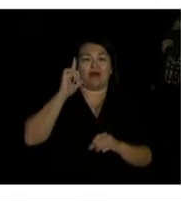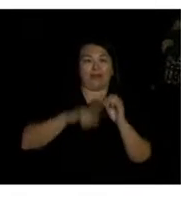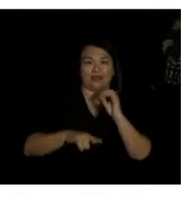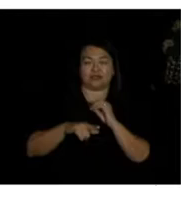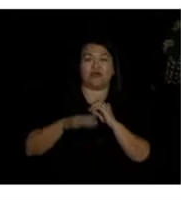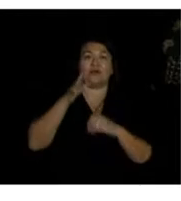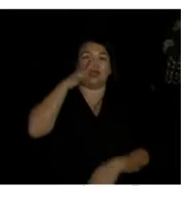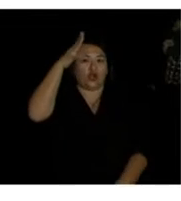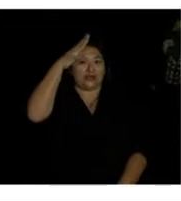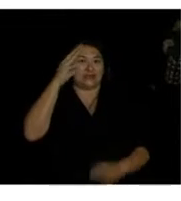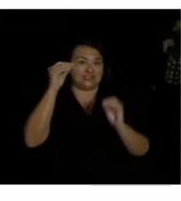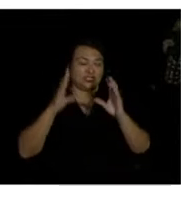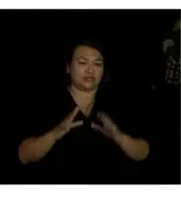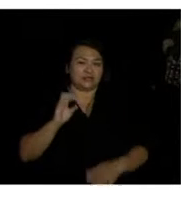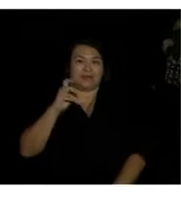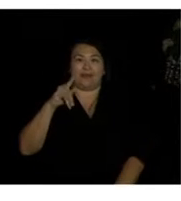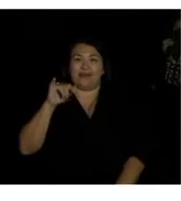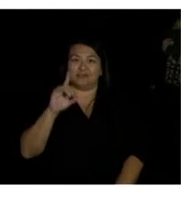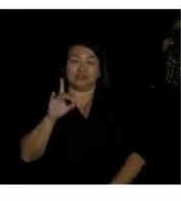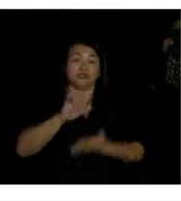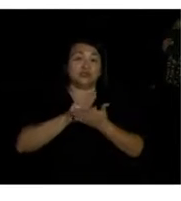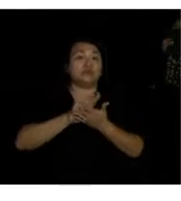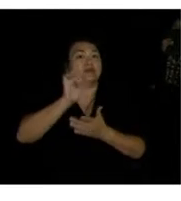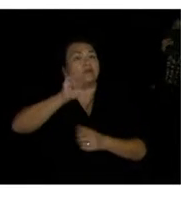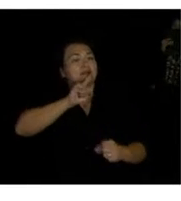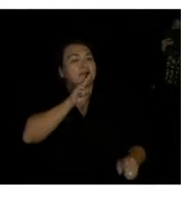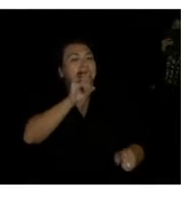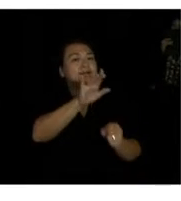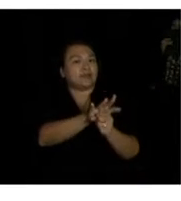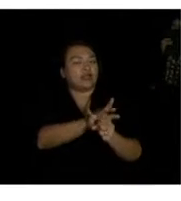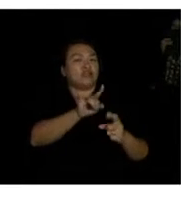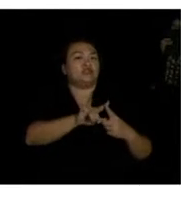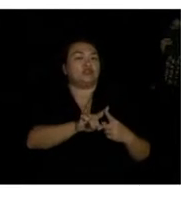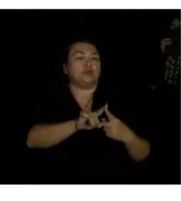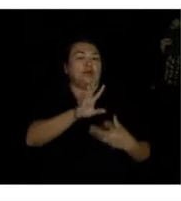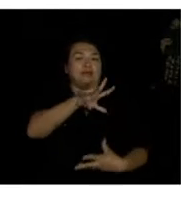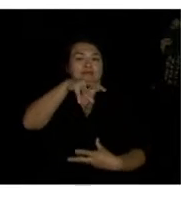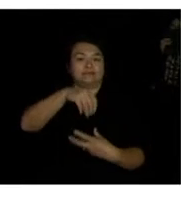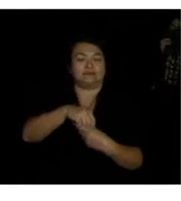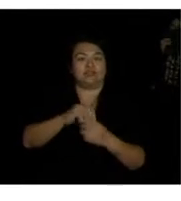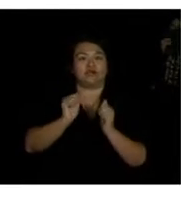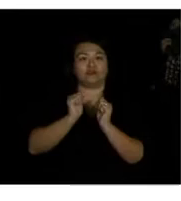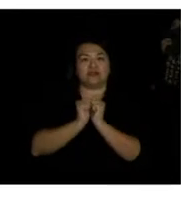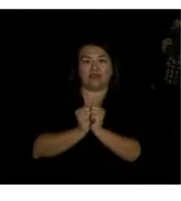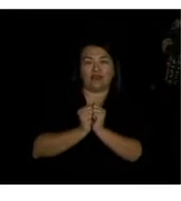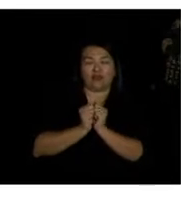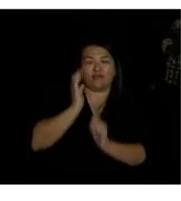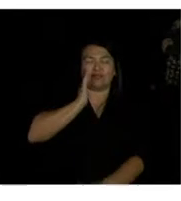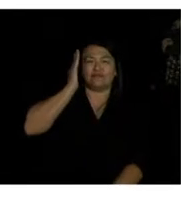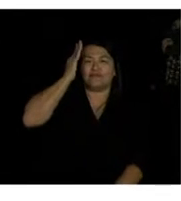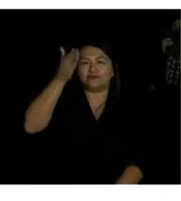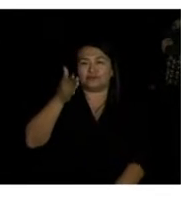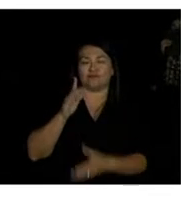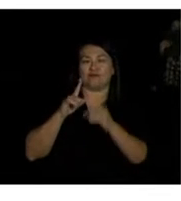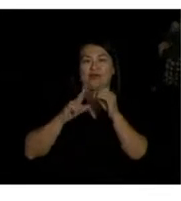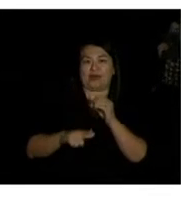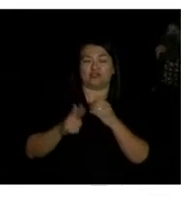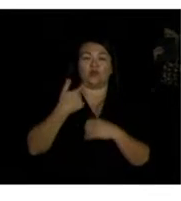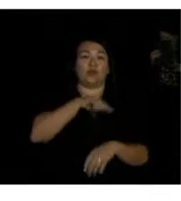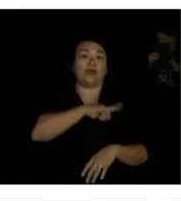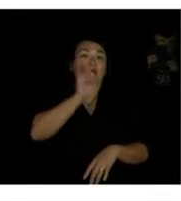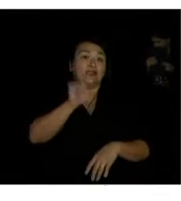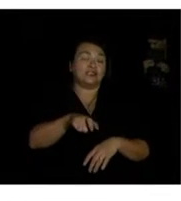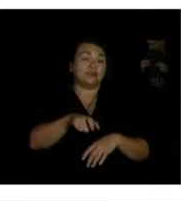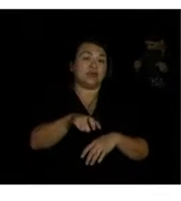teachers, EPISD schools have to make a commitment to be in this together for the future of El Paso. We need to be